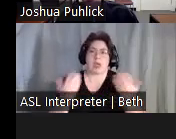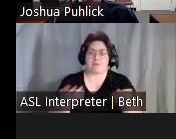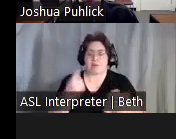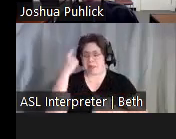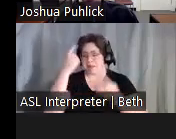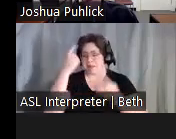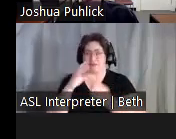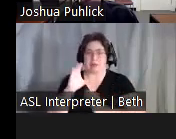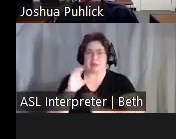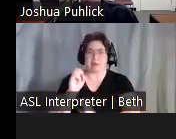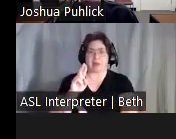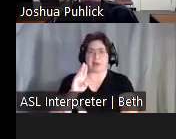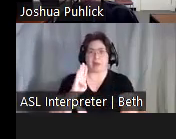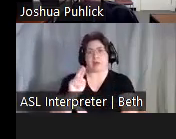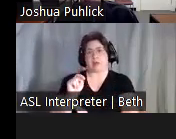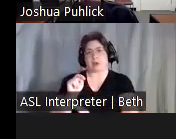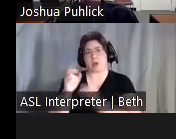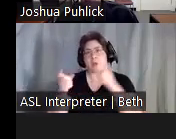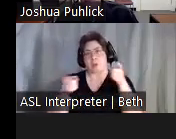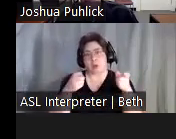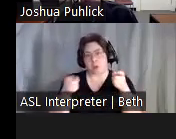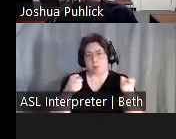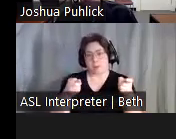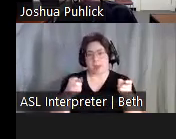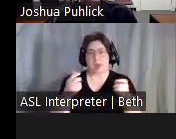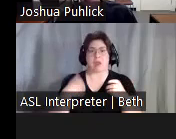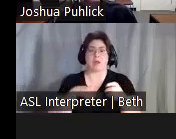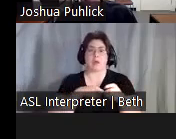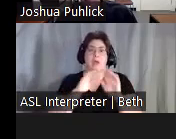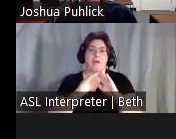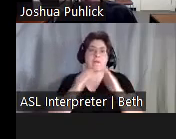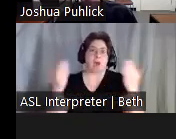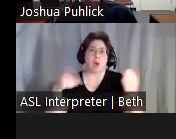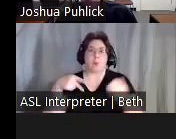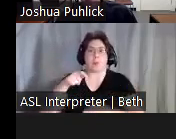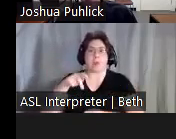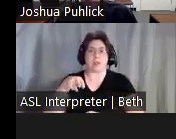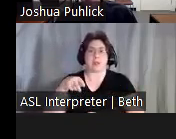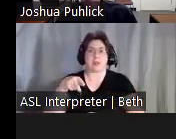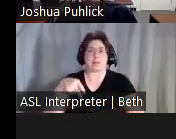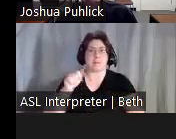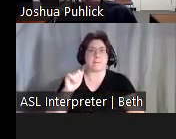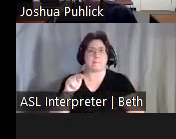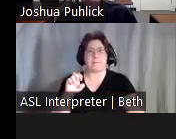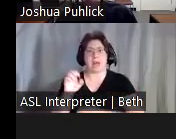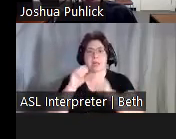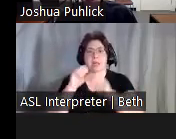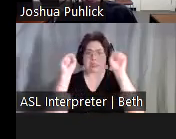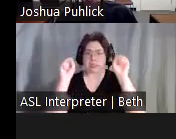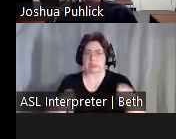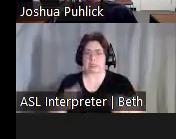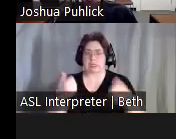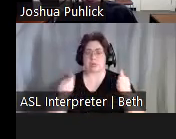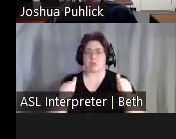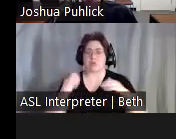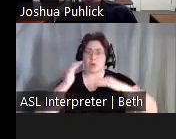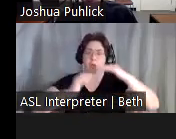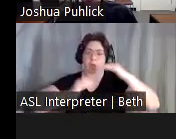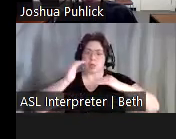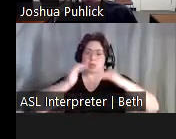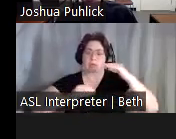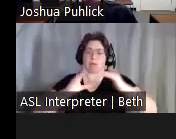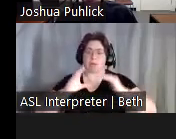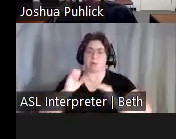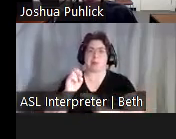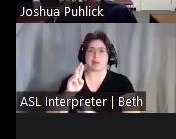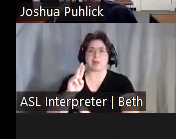carbon management. We have these open pine systems, trying to balance those carbon objectives